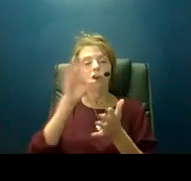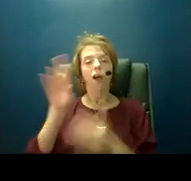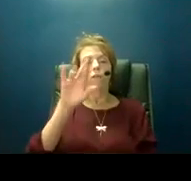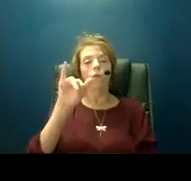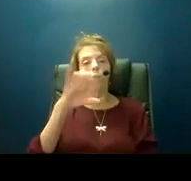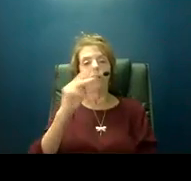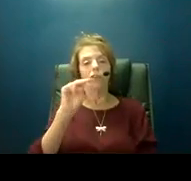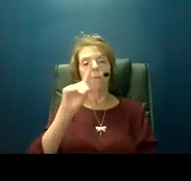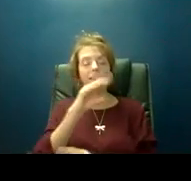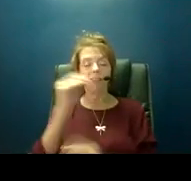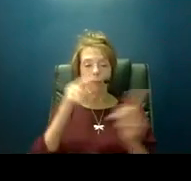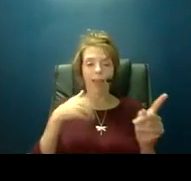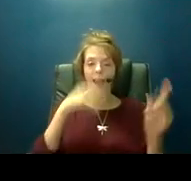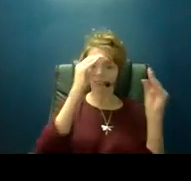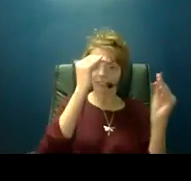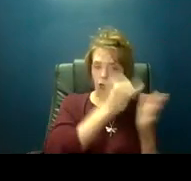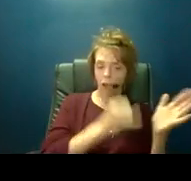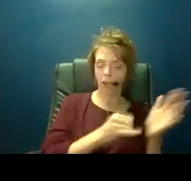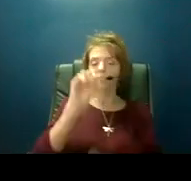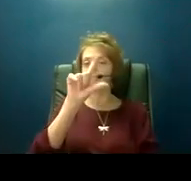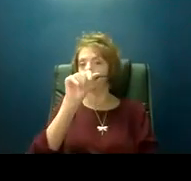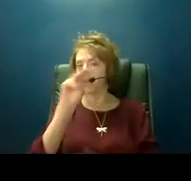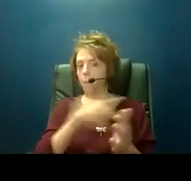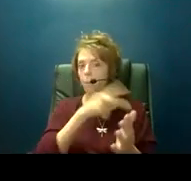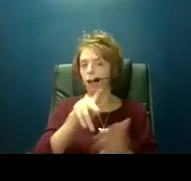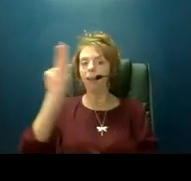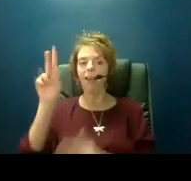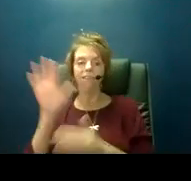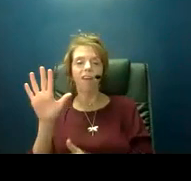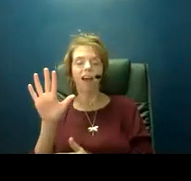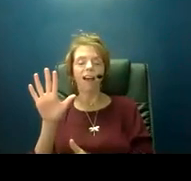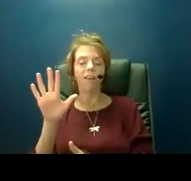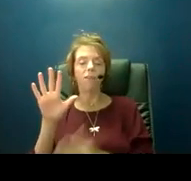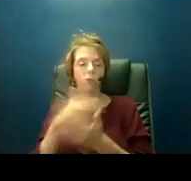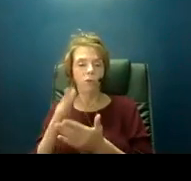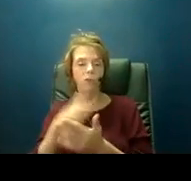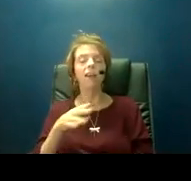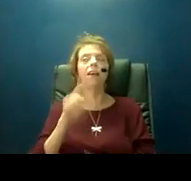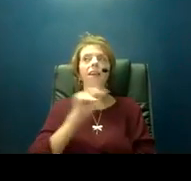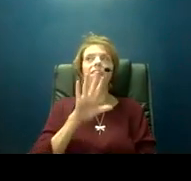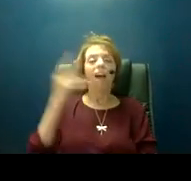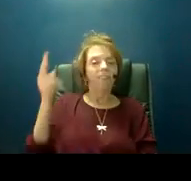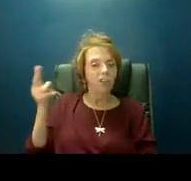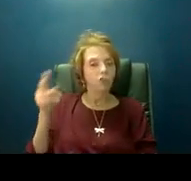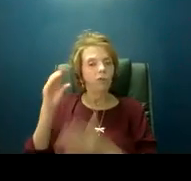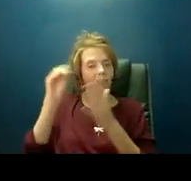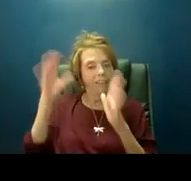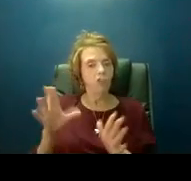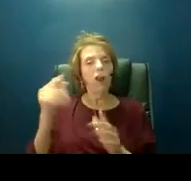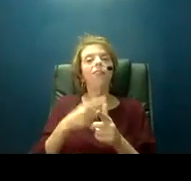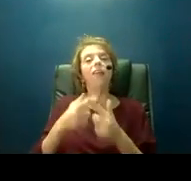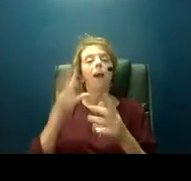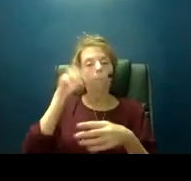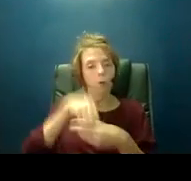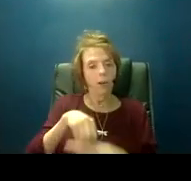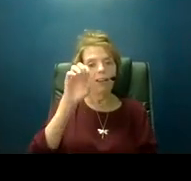slam poet, there's a K-5 music teacher, and there's an 8th grade history teacher. And then I put in some of the elements.